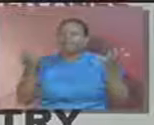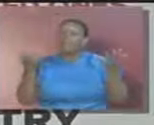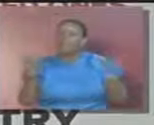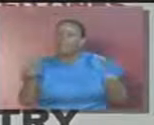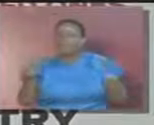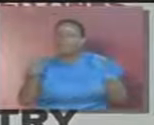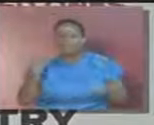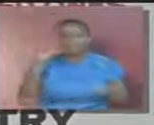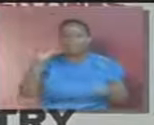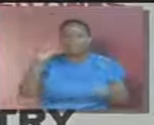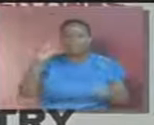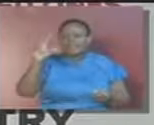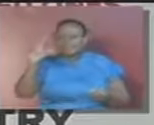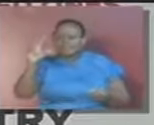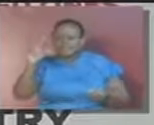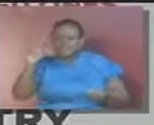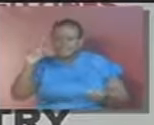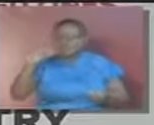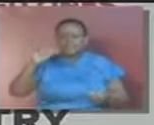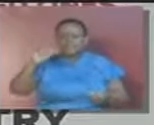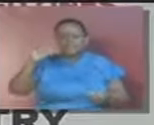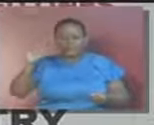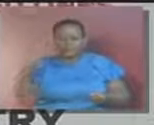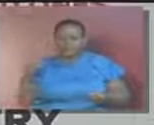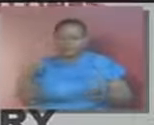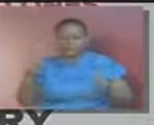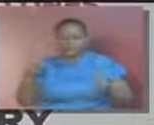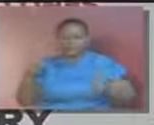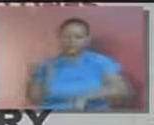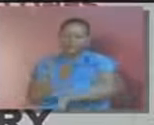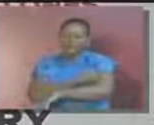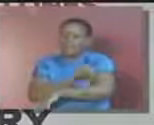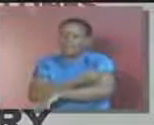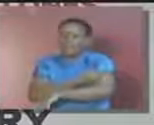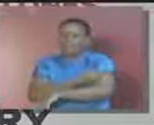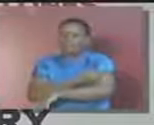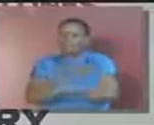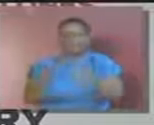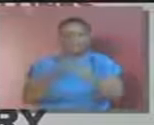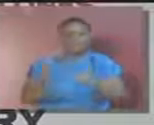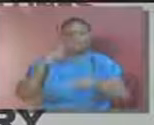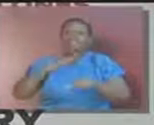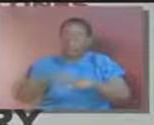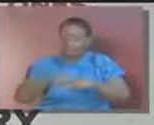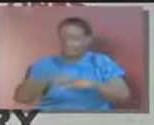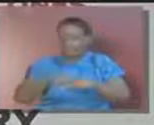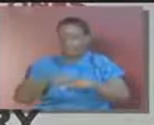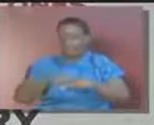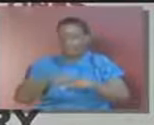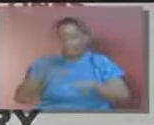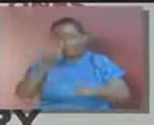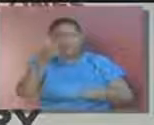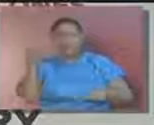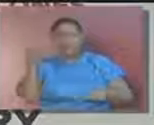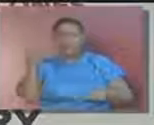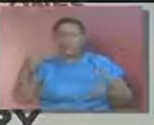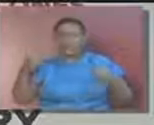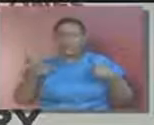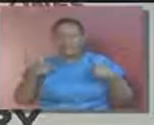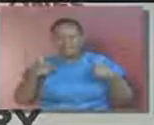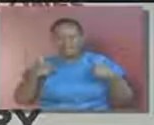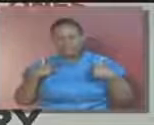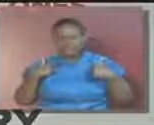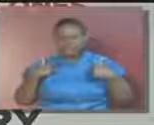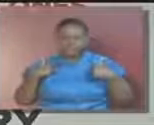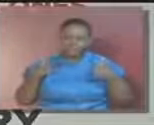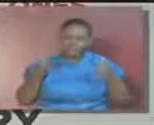30,000 persons, because the numbers and the hospitalization rates and the people on hemodialysis